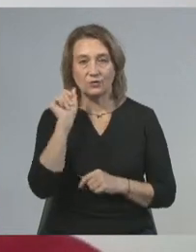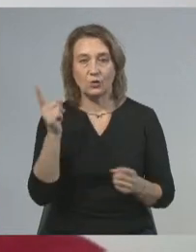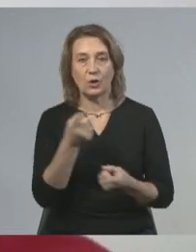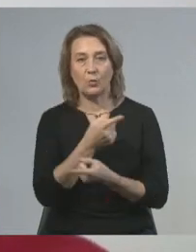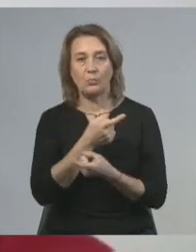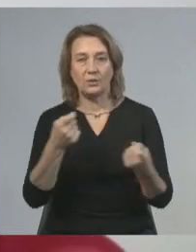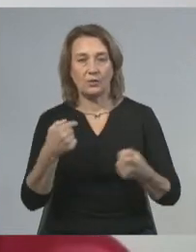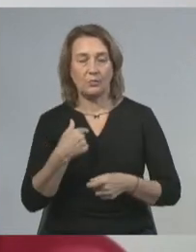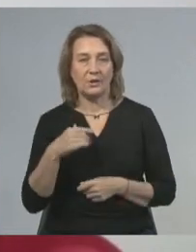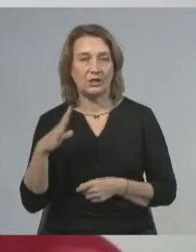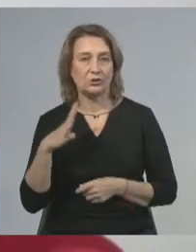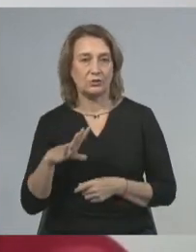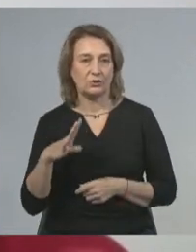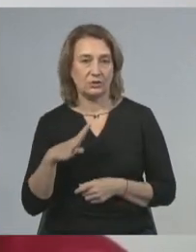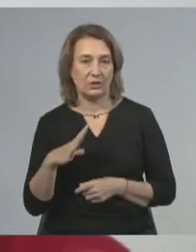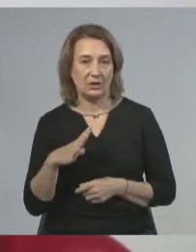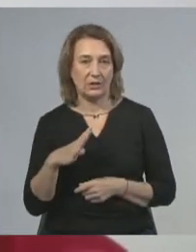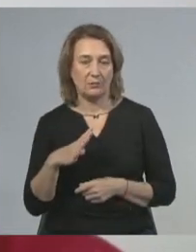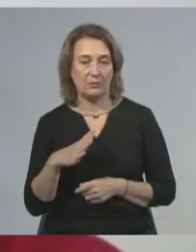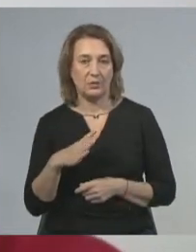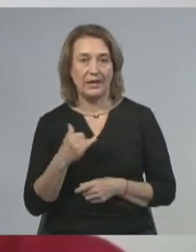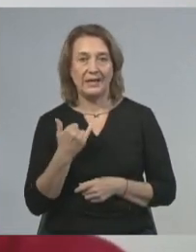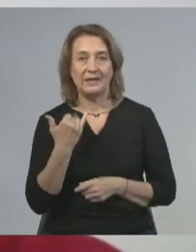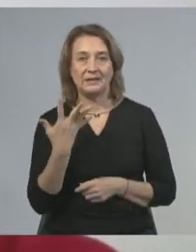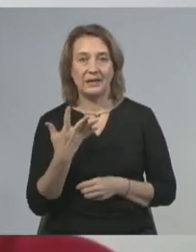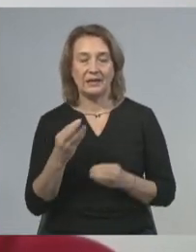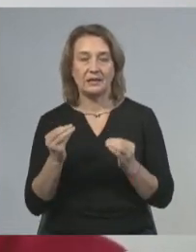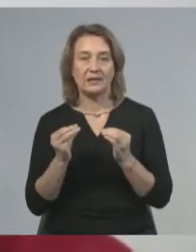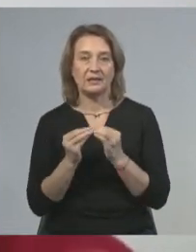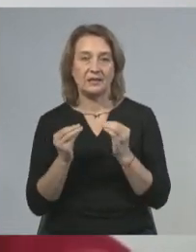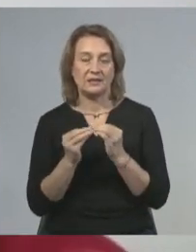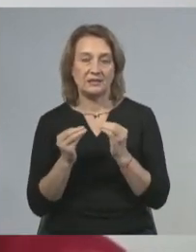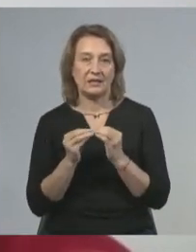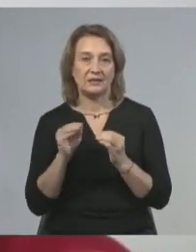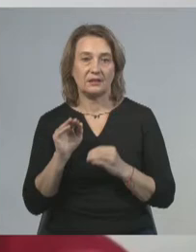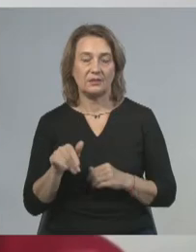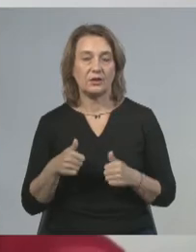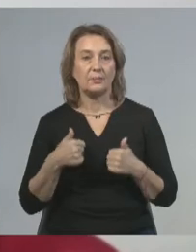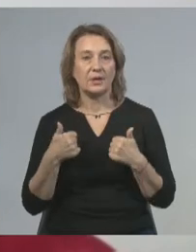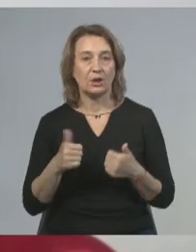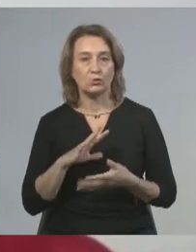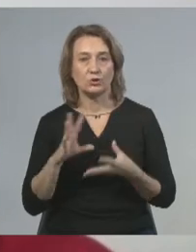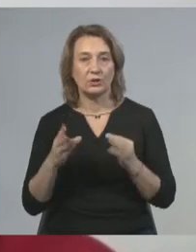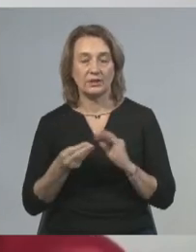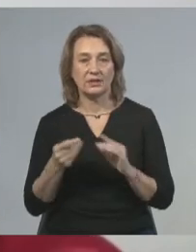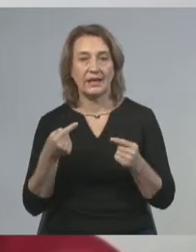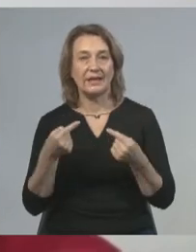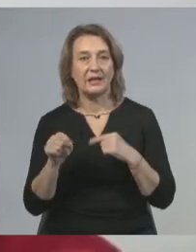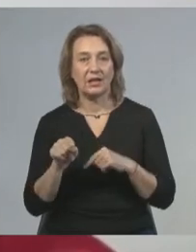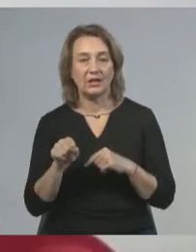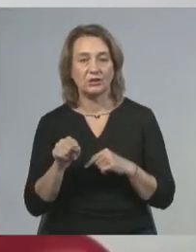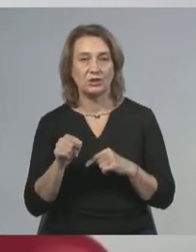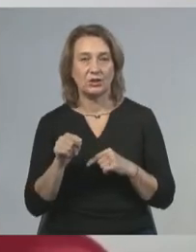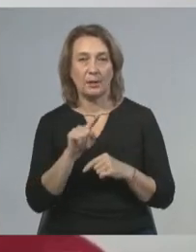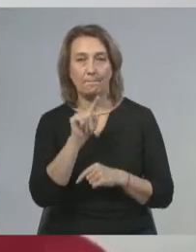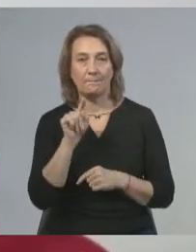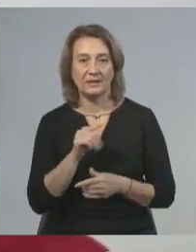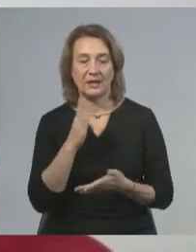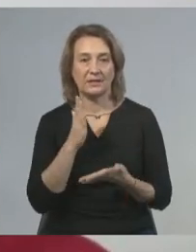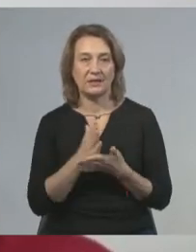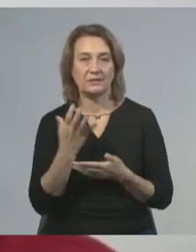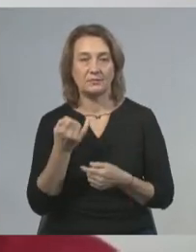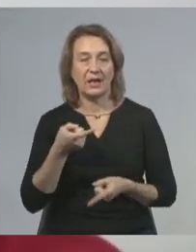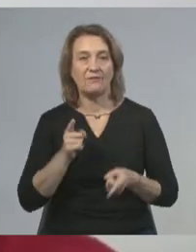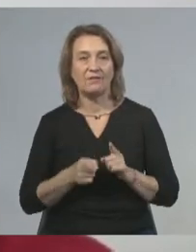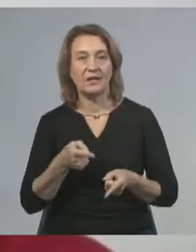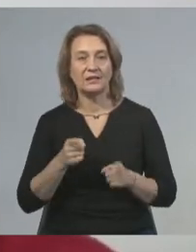so we are waiting for the final numbers i think there will be uh several thousands thousands more so